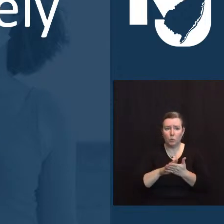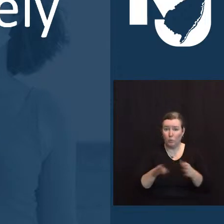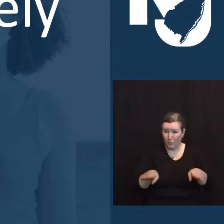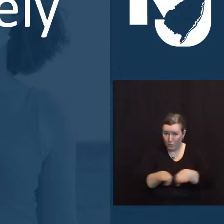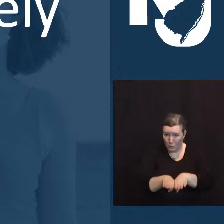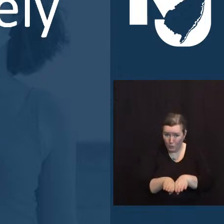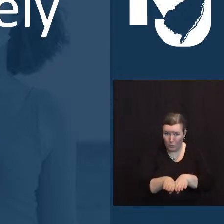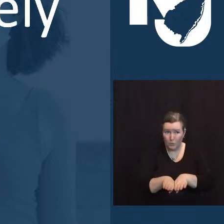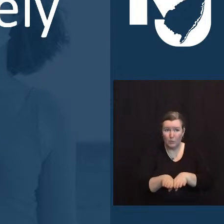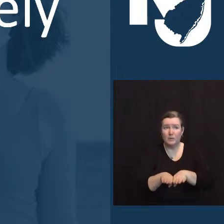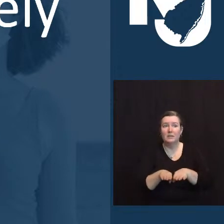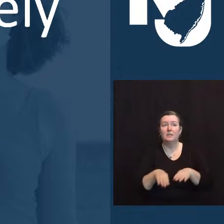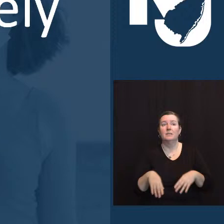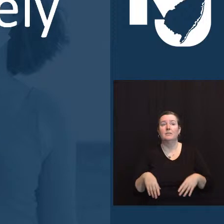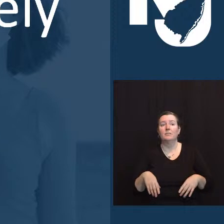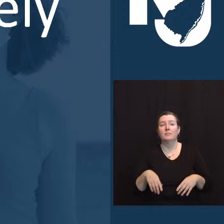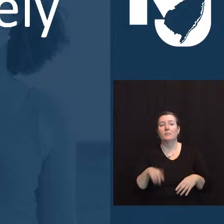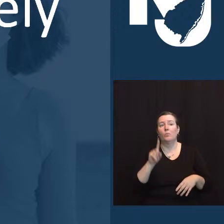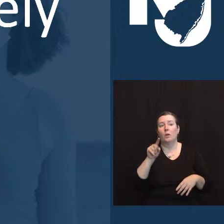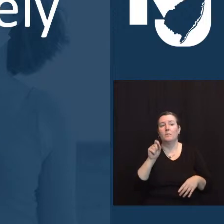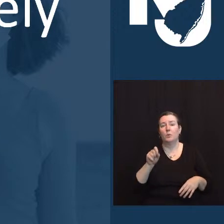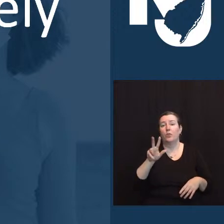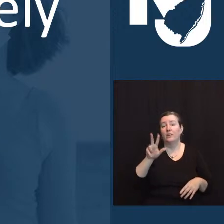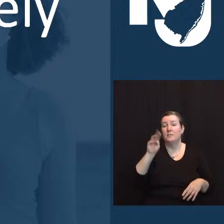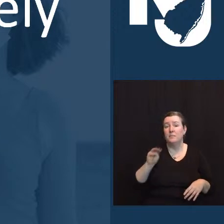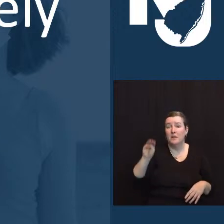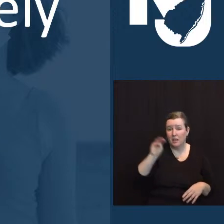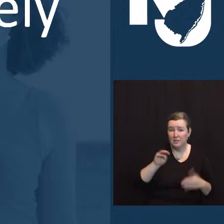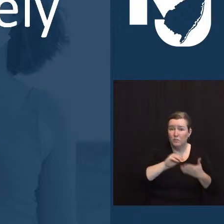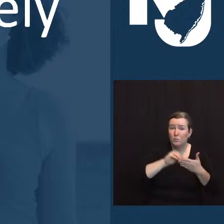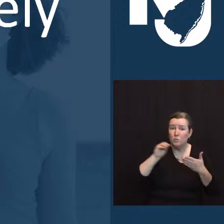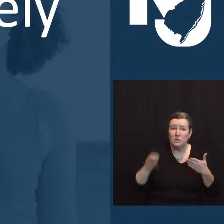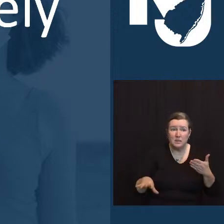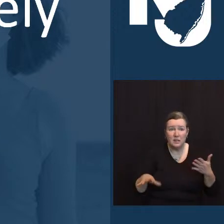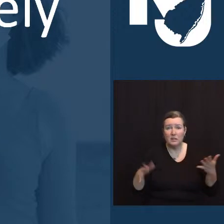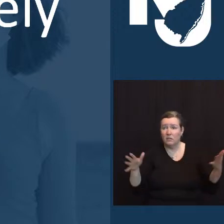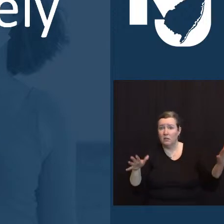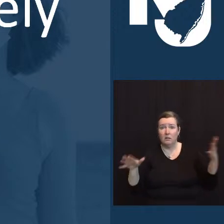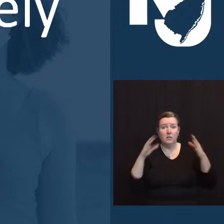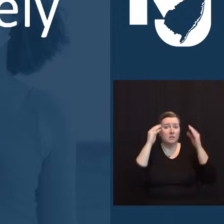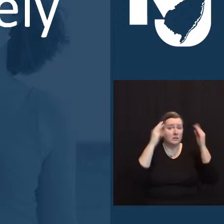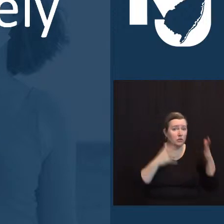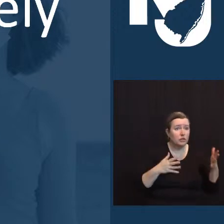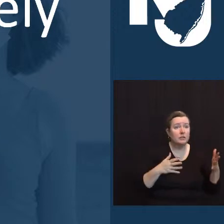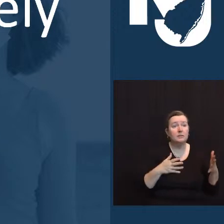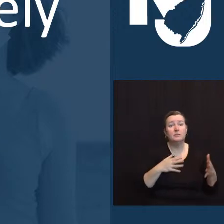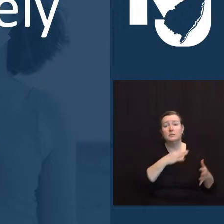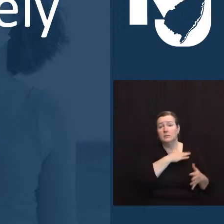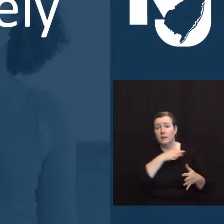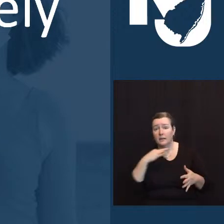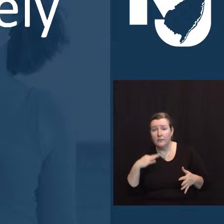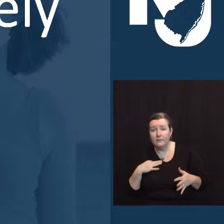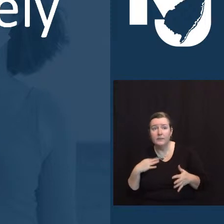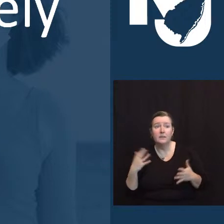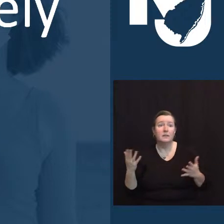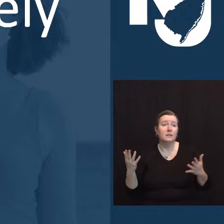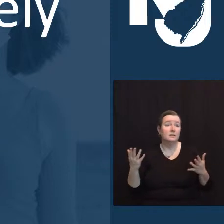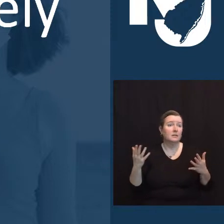million students and hundreds of thousands of educators, support staff, and school officials had to make the transition to remote